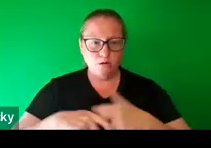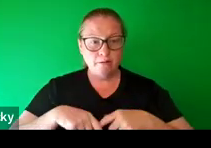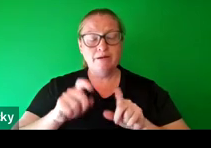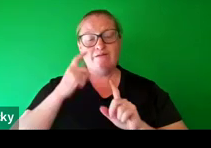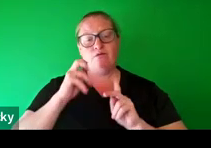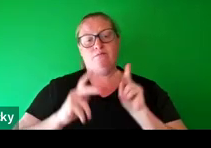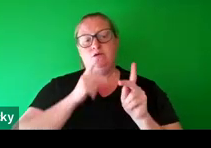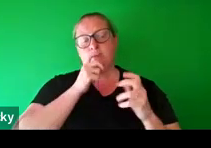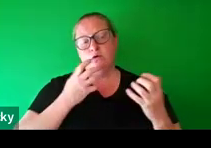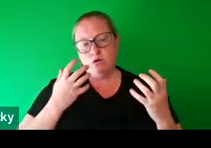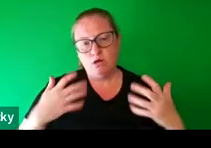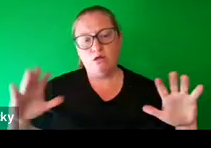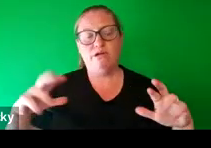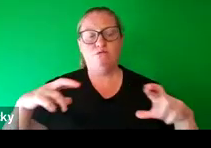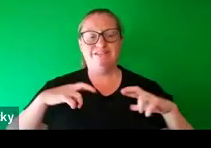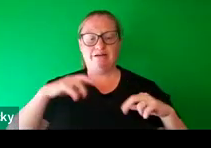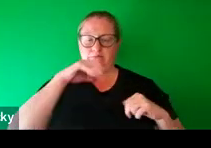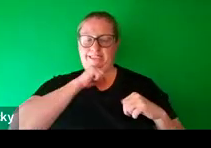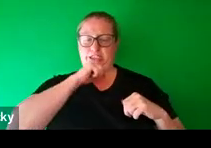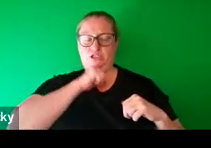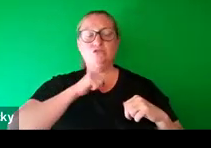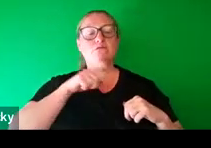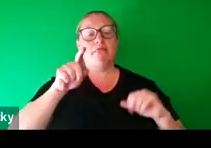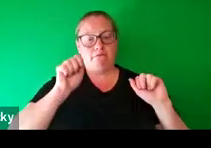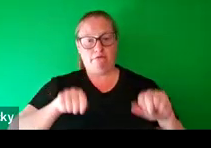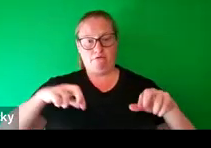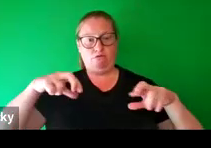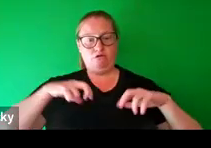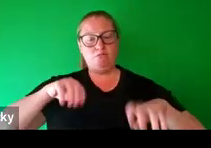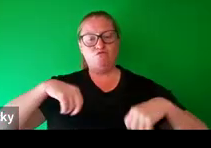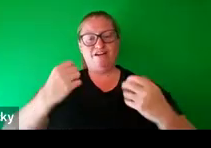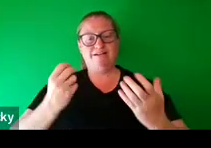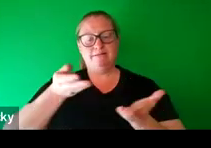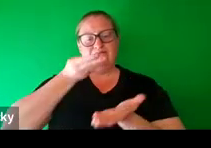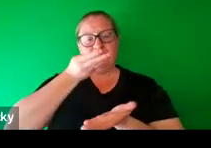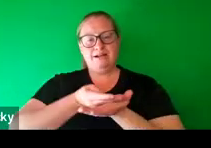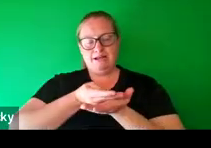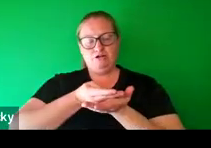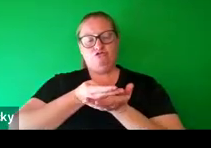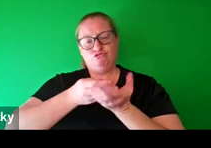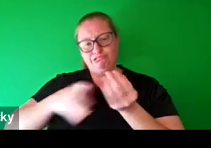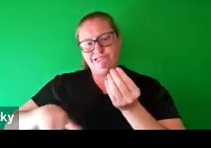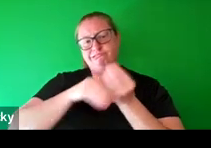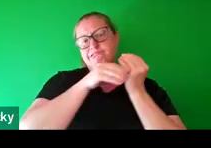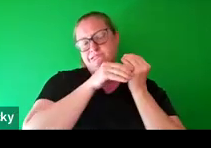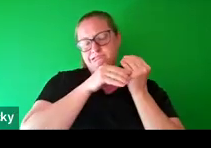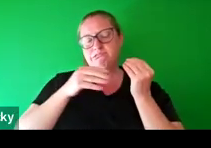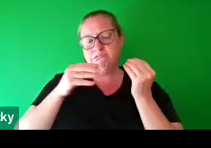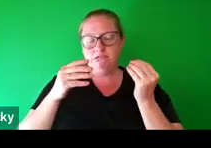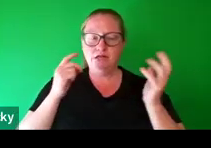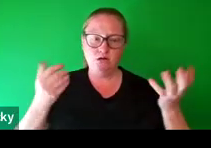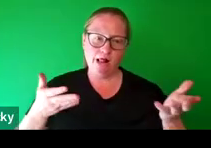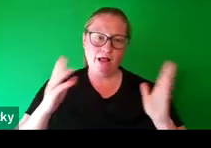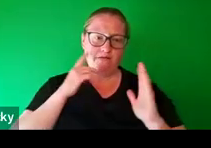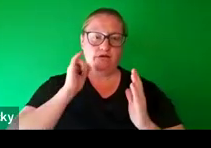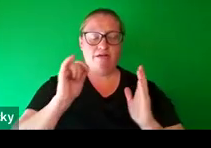age and are able to retire, provides them a financial incentive to do so. So we met with the company and are in the